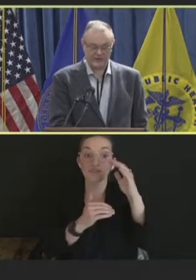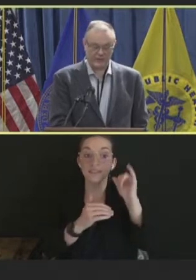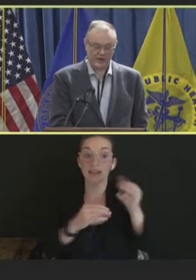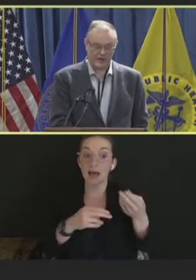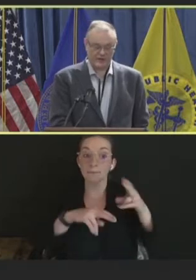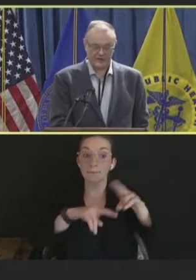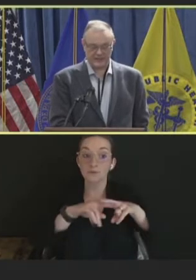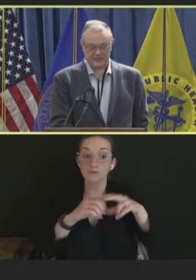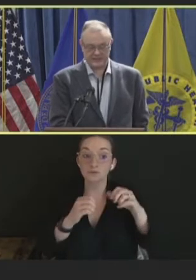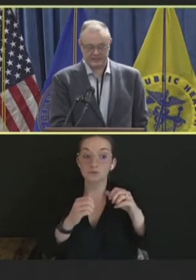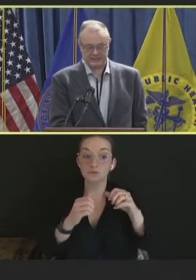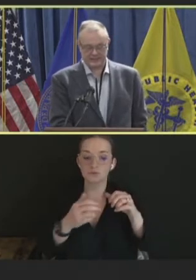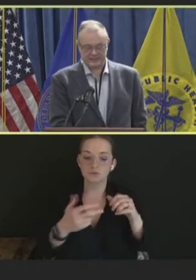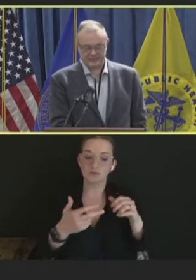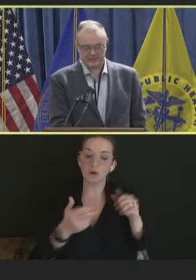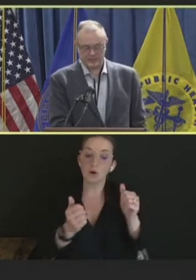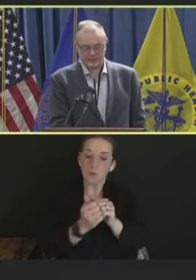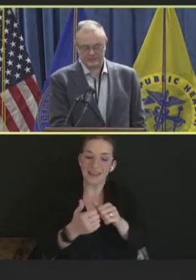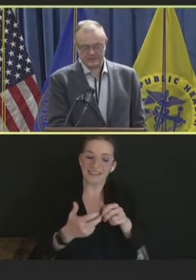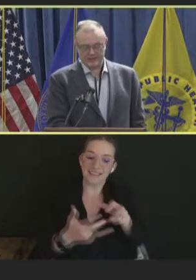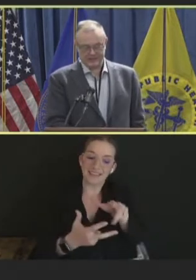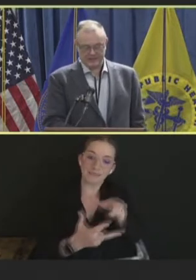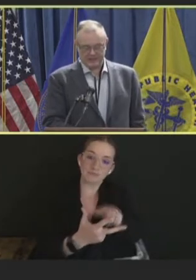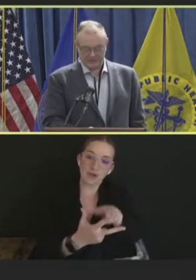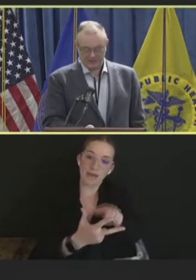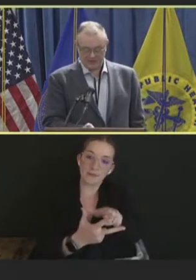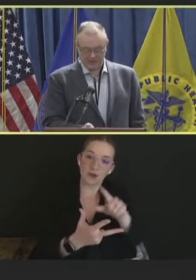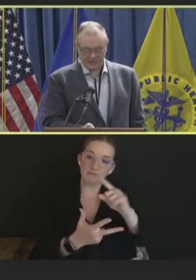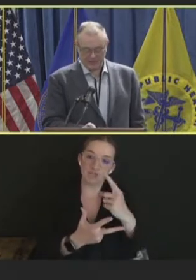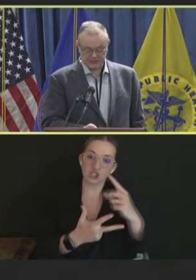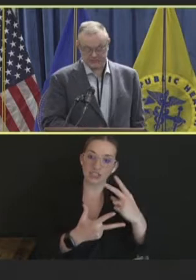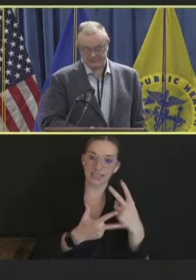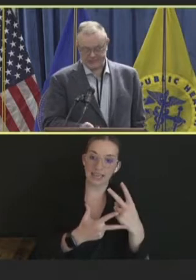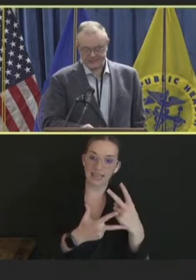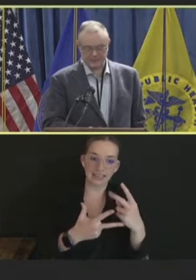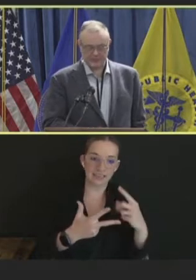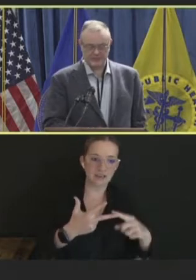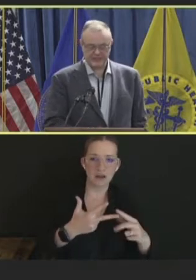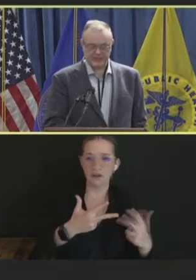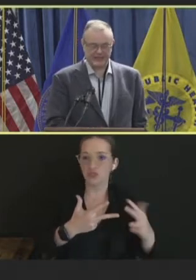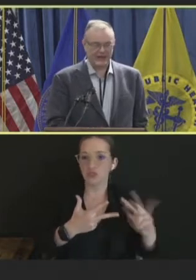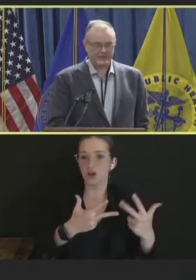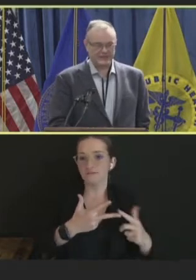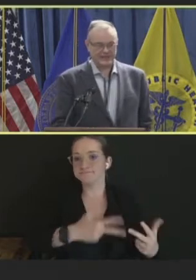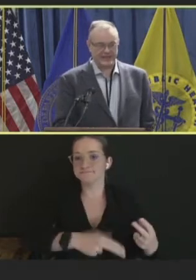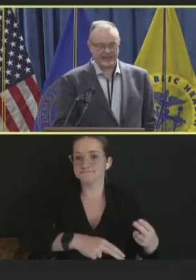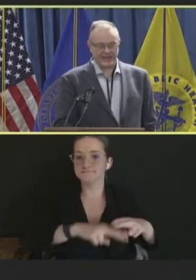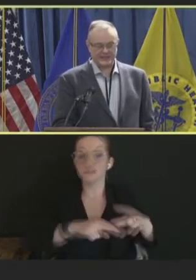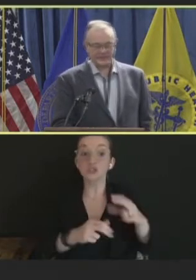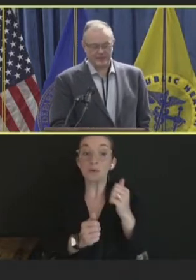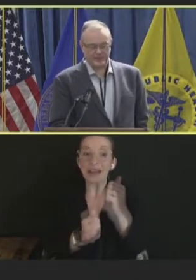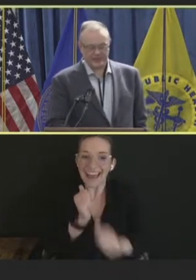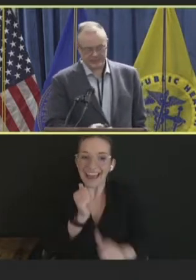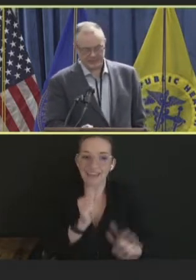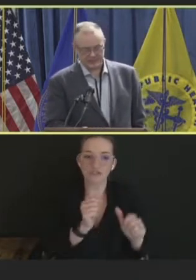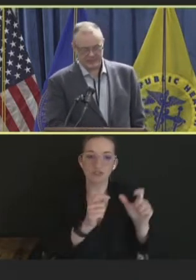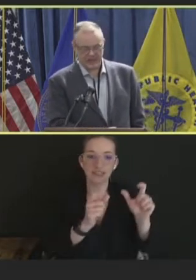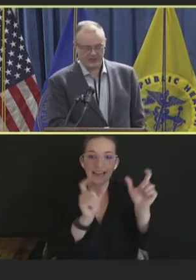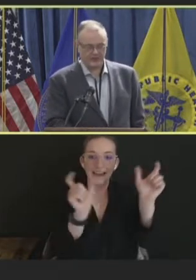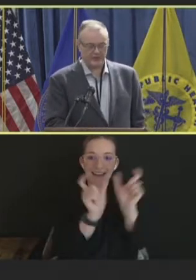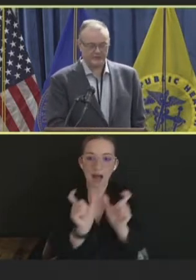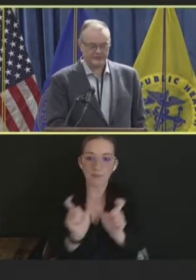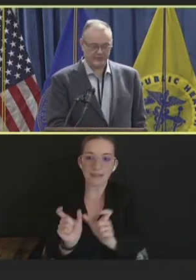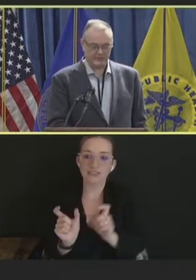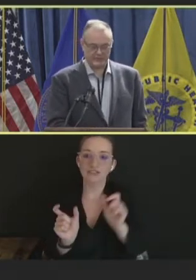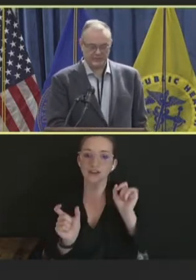the primary sequence. So every combination is immunogenic, and that was the data that led to the recommendations that